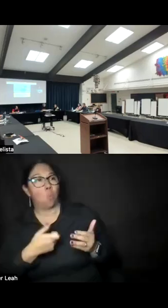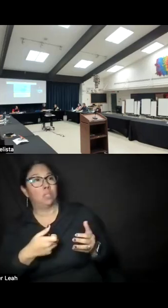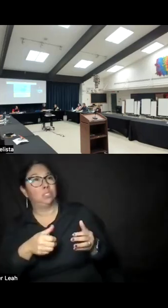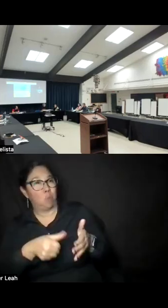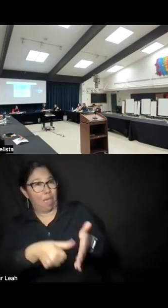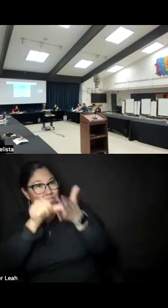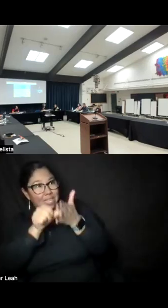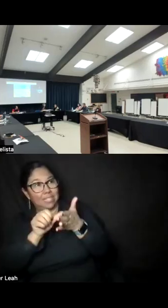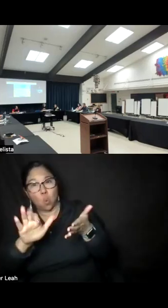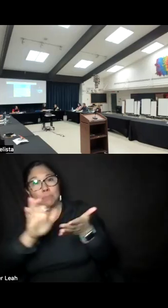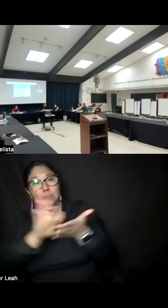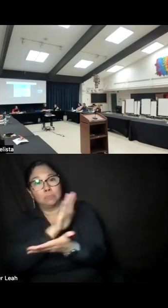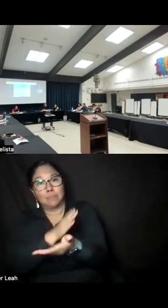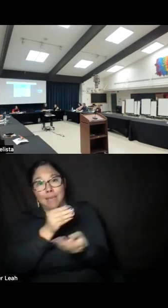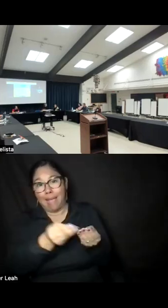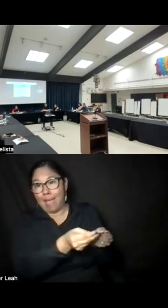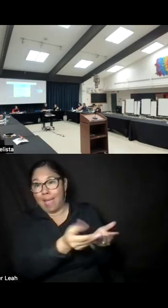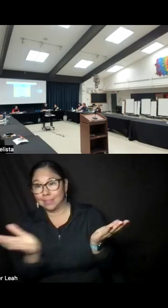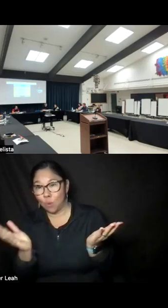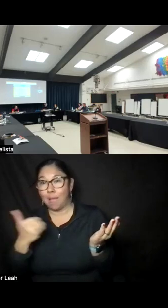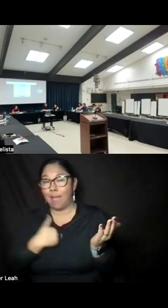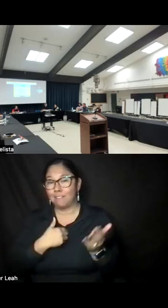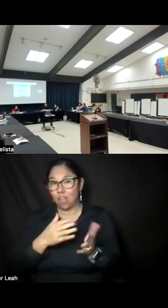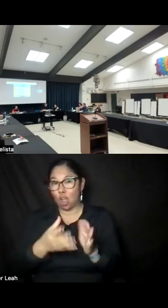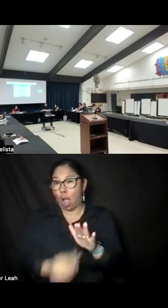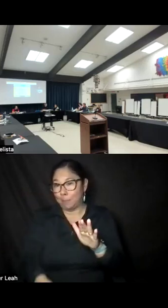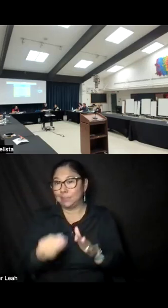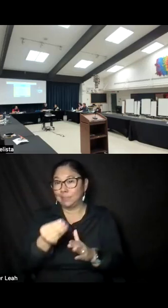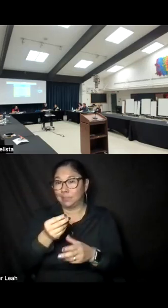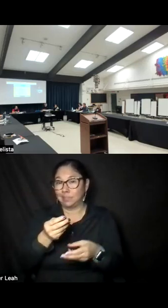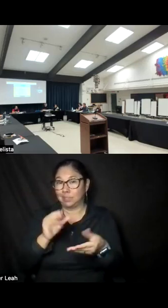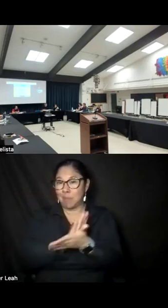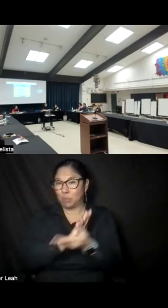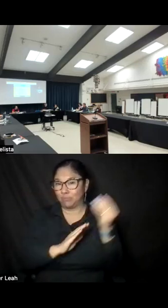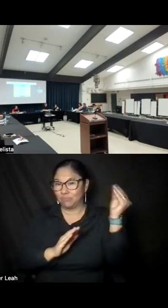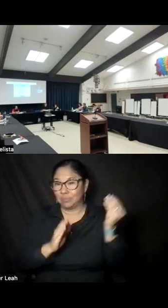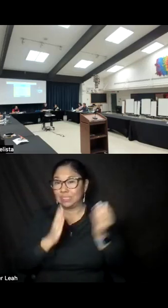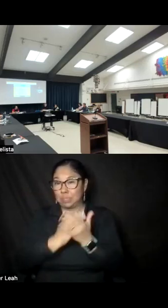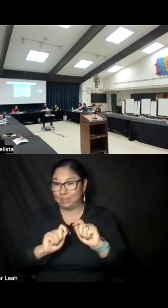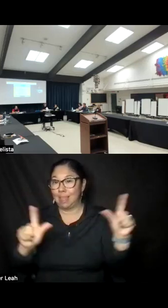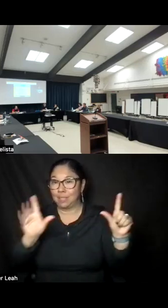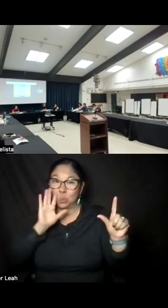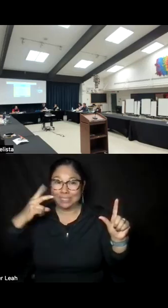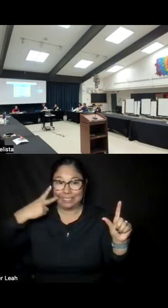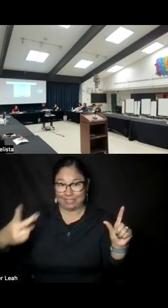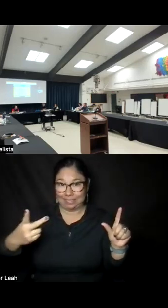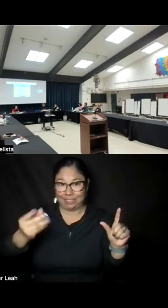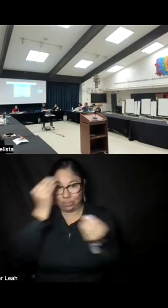everyone's handout, the stapled handout, there's hard copies of some of the slides that we'll be projecting, just so you know